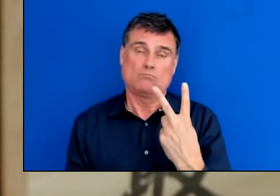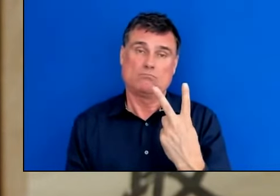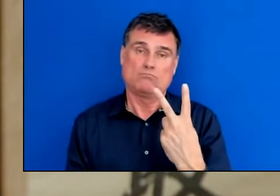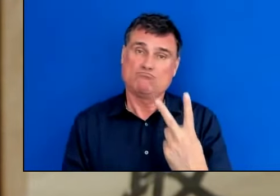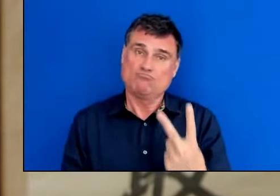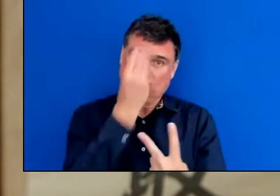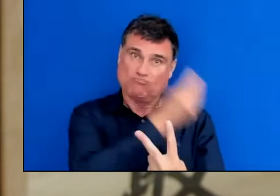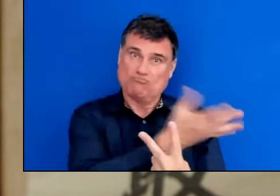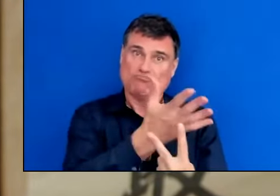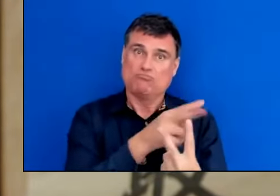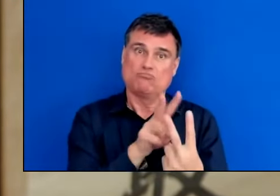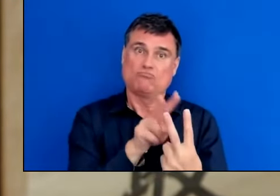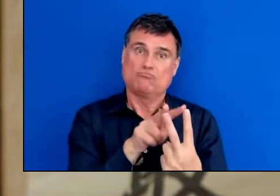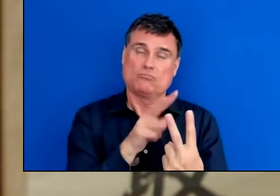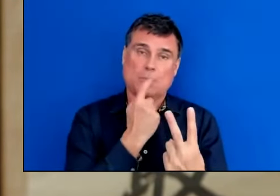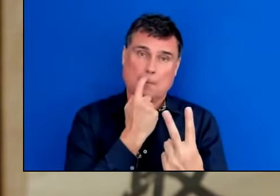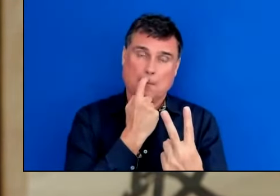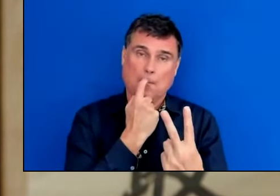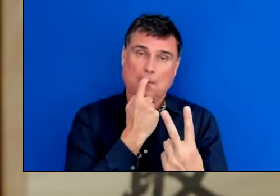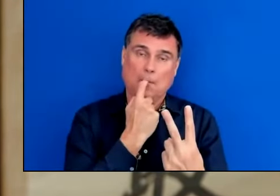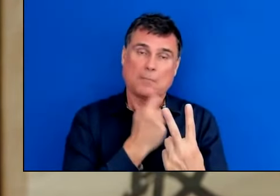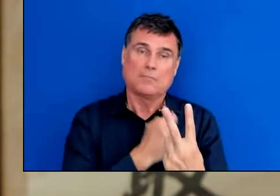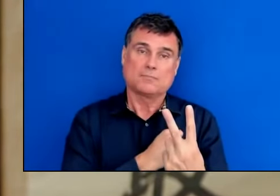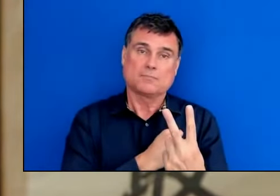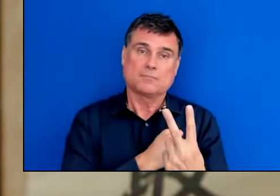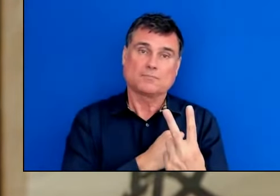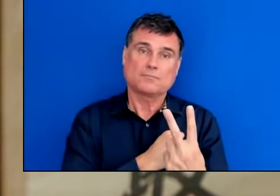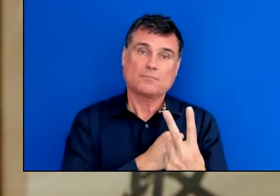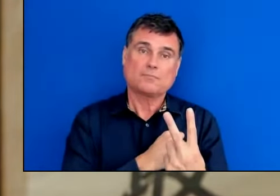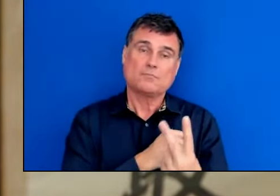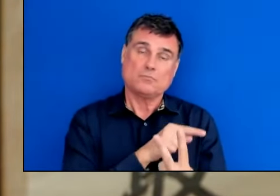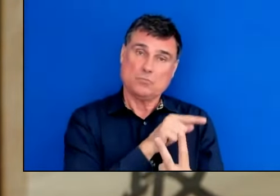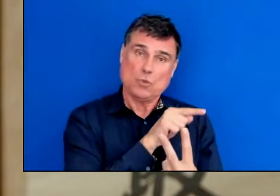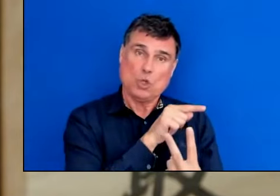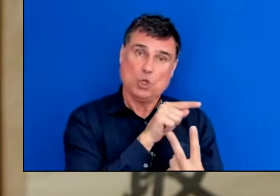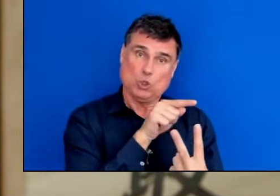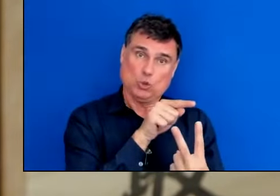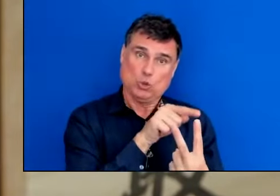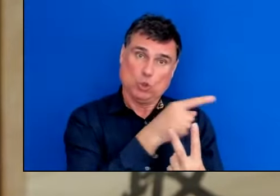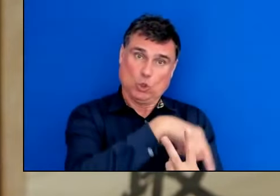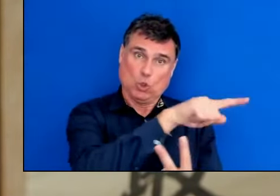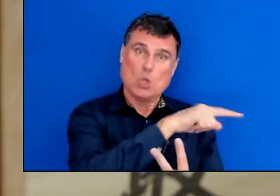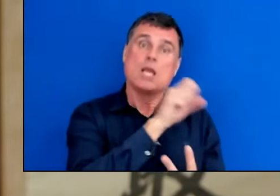that you may go to, you may be